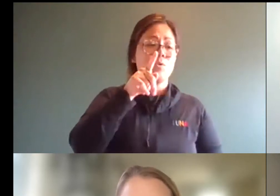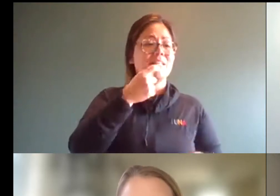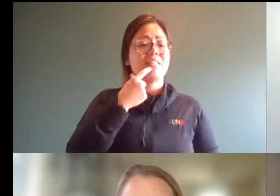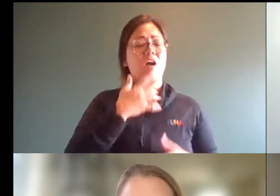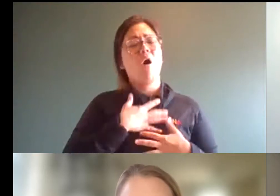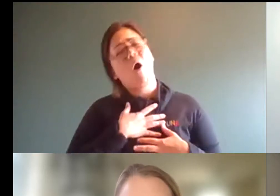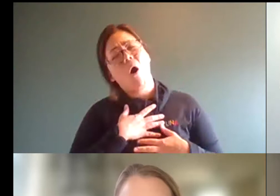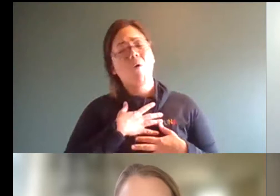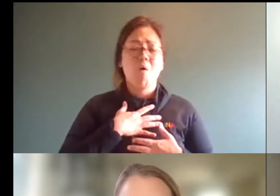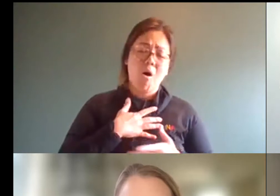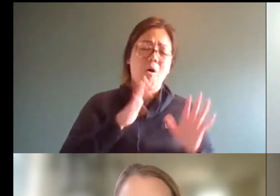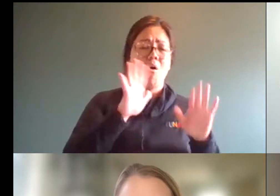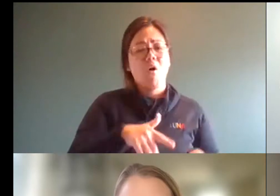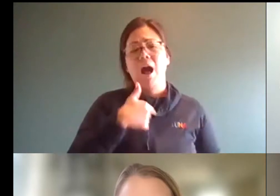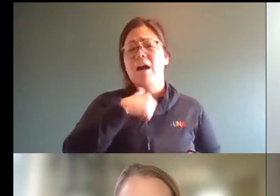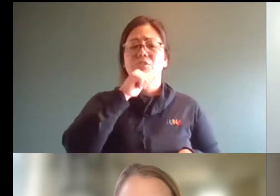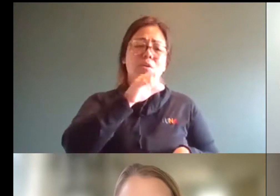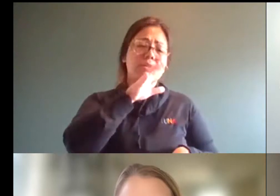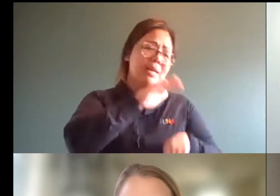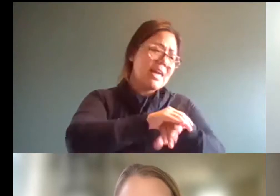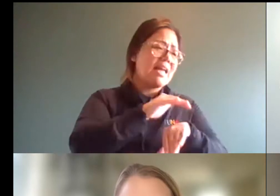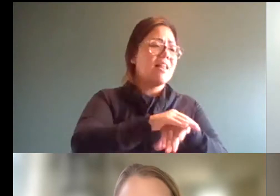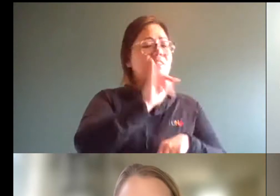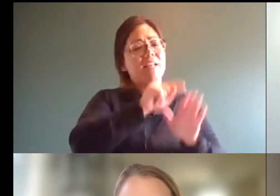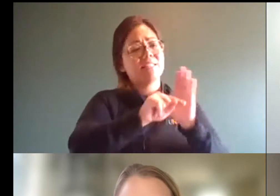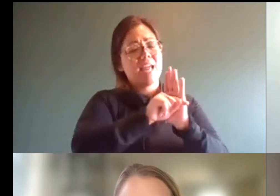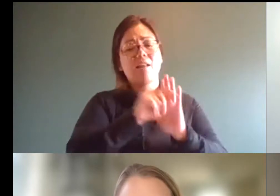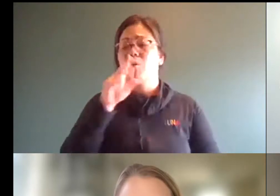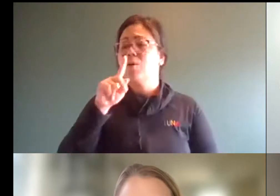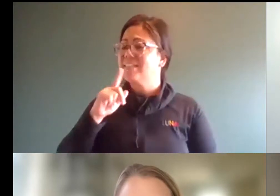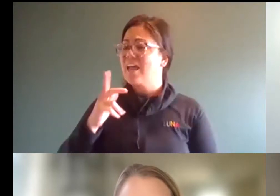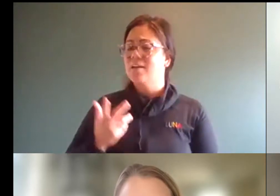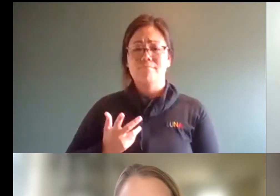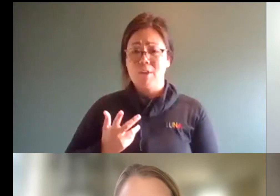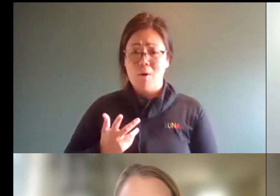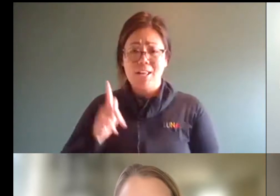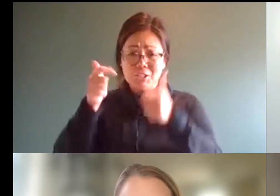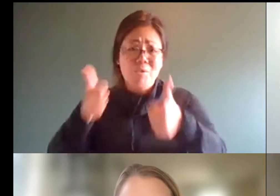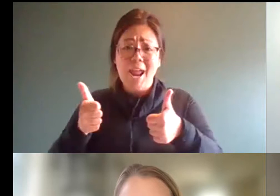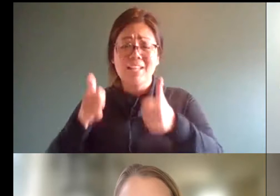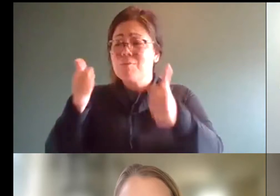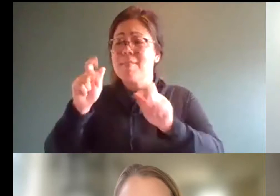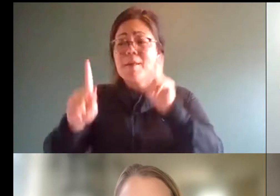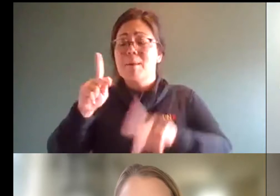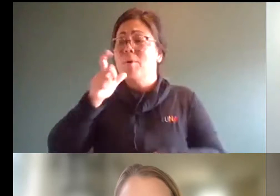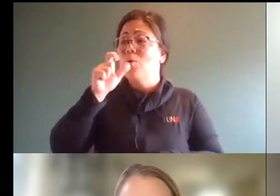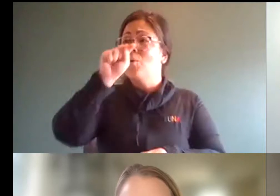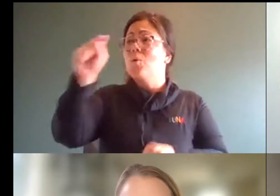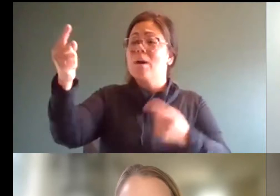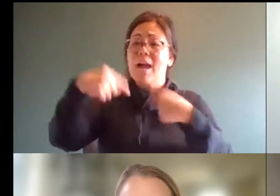me, and my folks don't speak English and this is bad. Or you can say, it's great that our folks can come here from a different